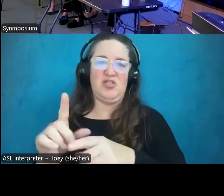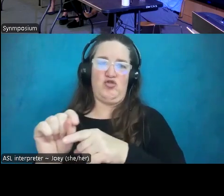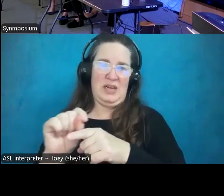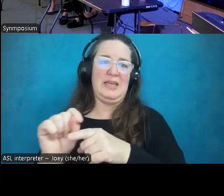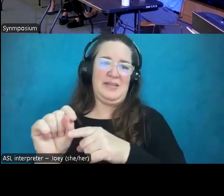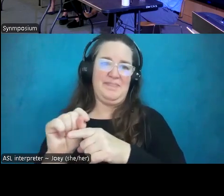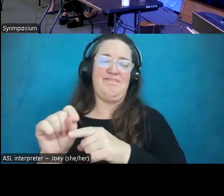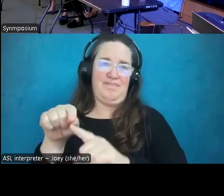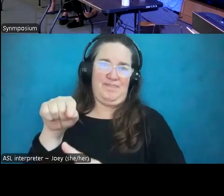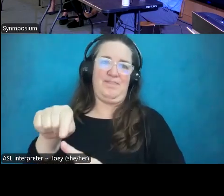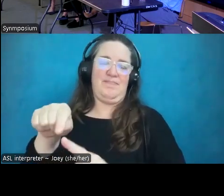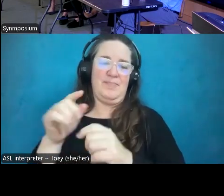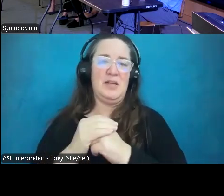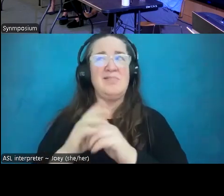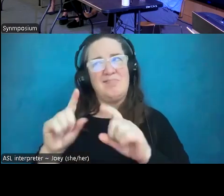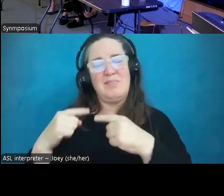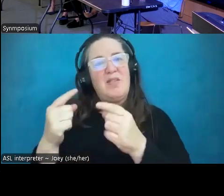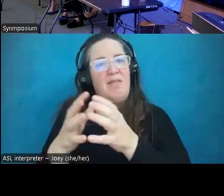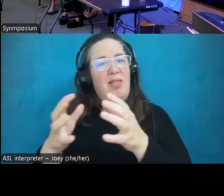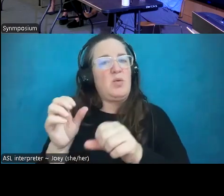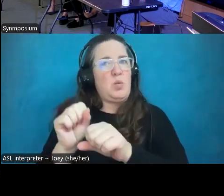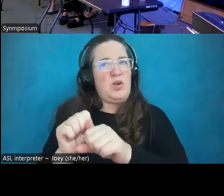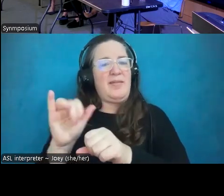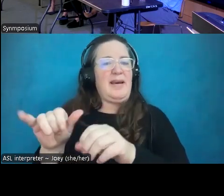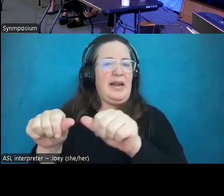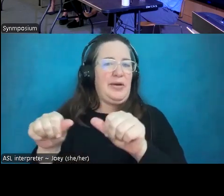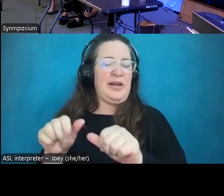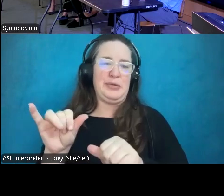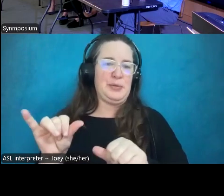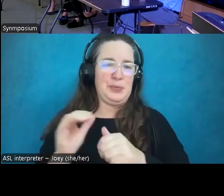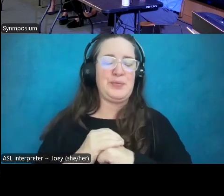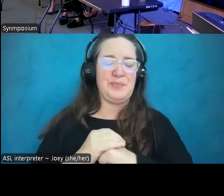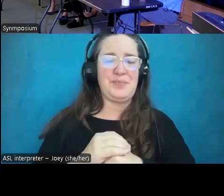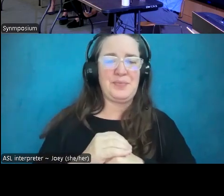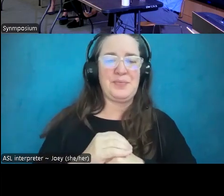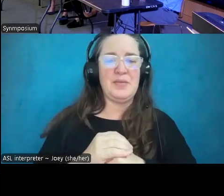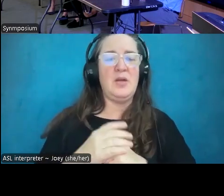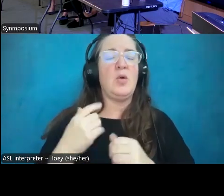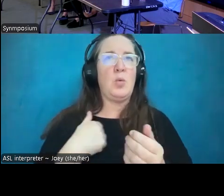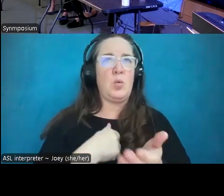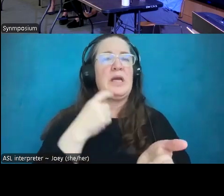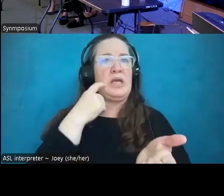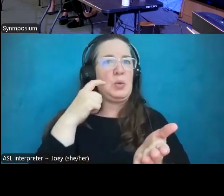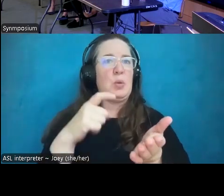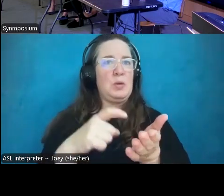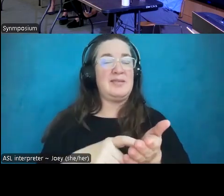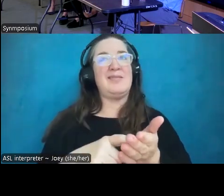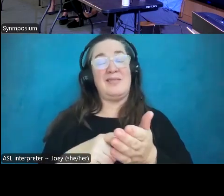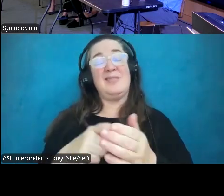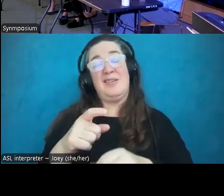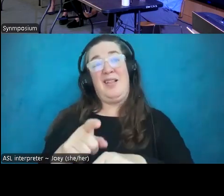well, but I think what we are all seeing is that there is a substantial backlog for many